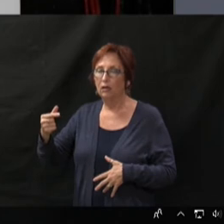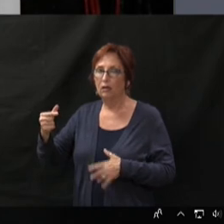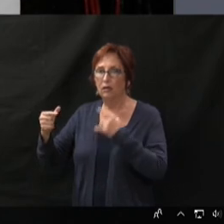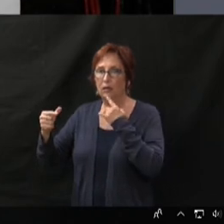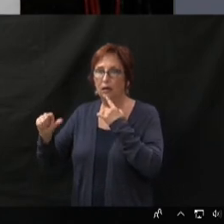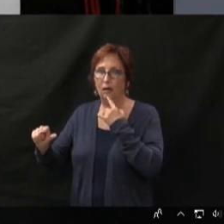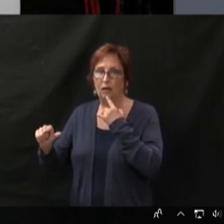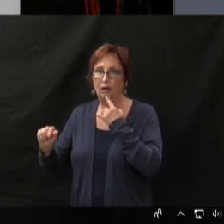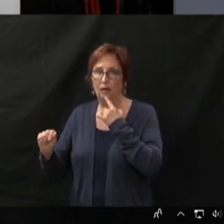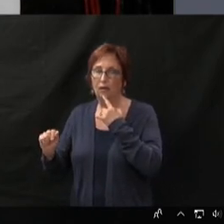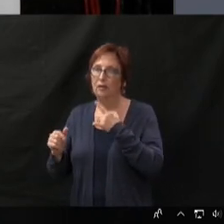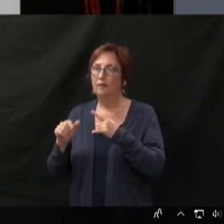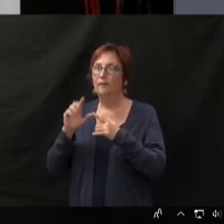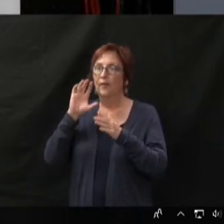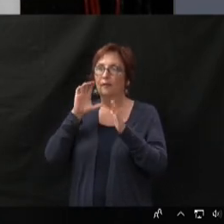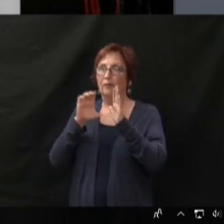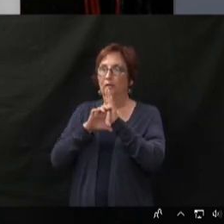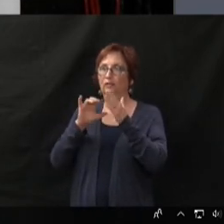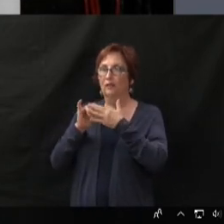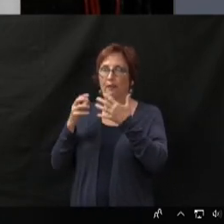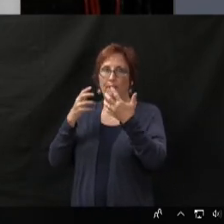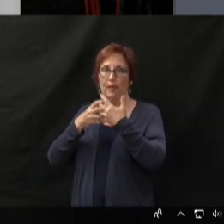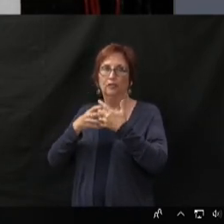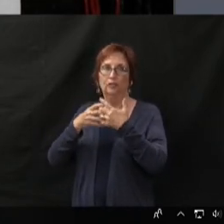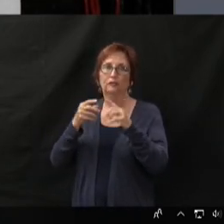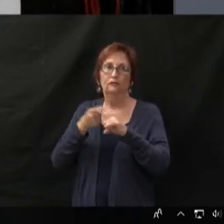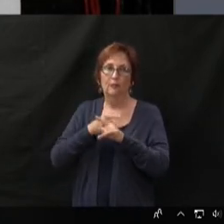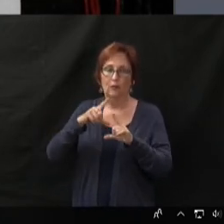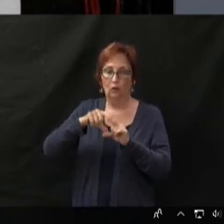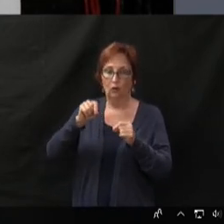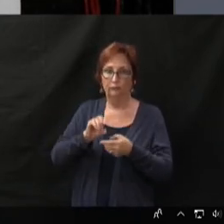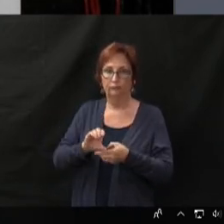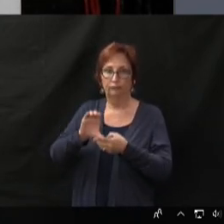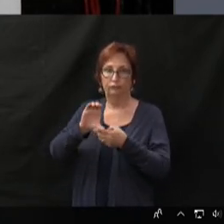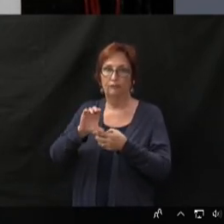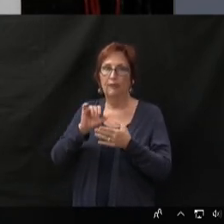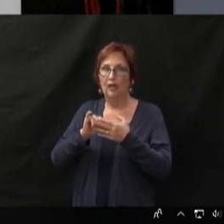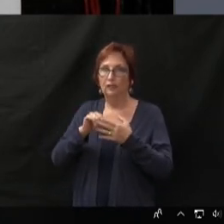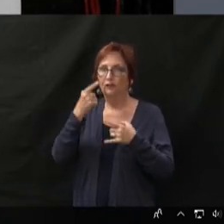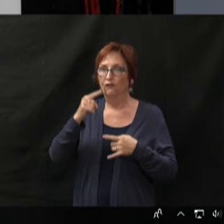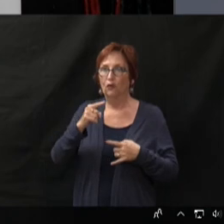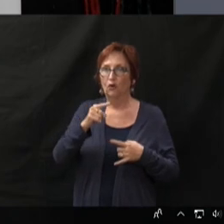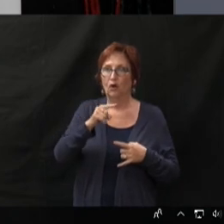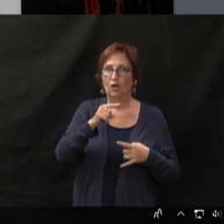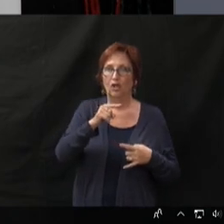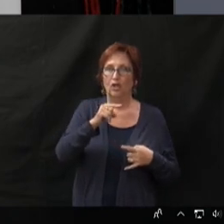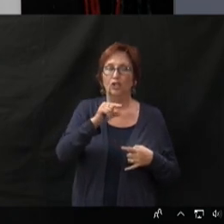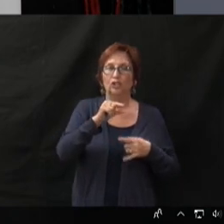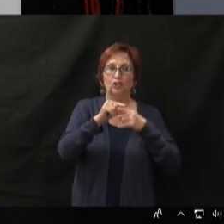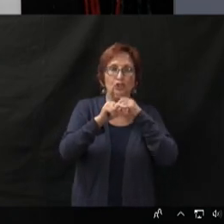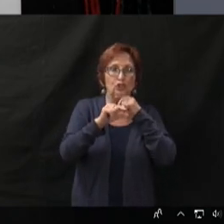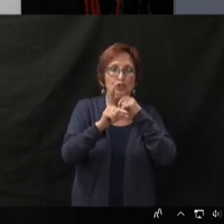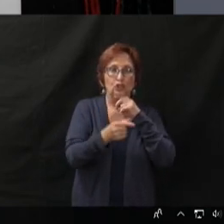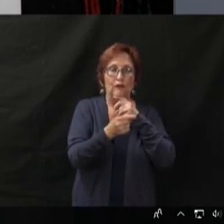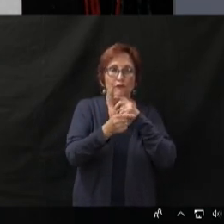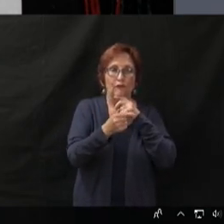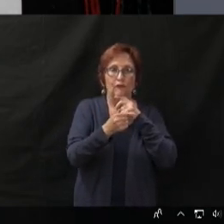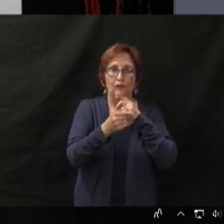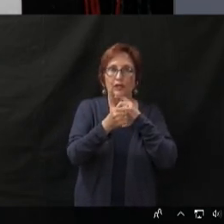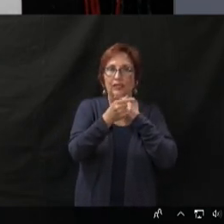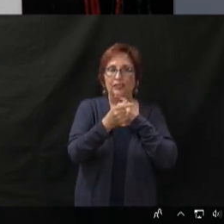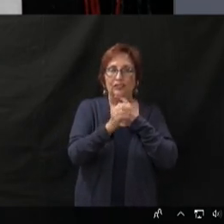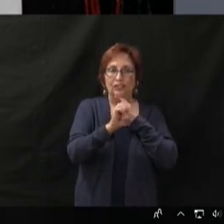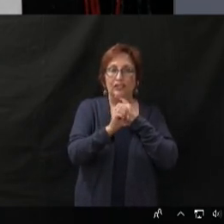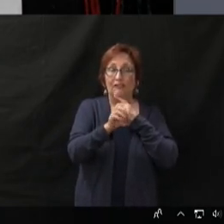is the picture in the deck that's Jeffrey the giraffe, and